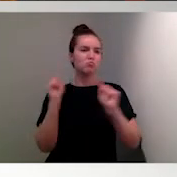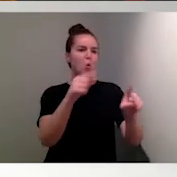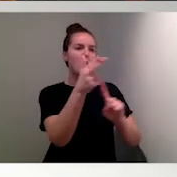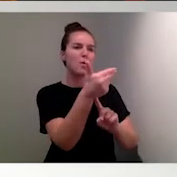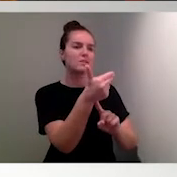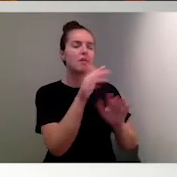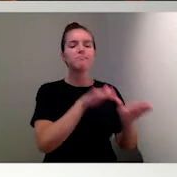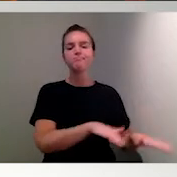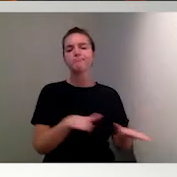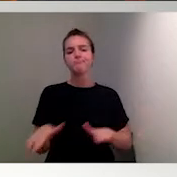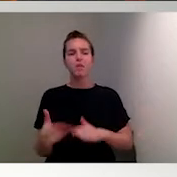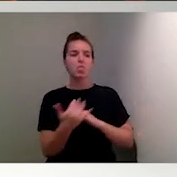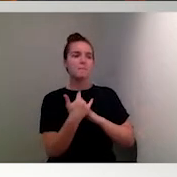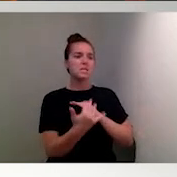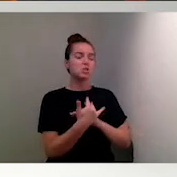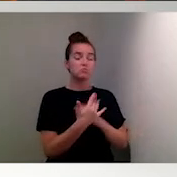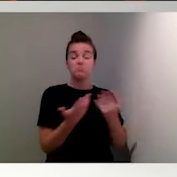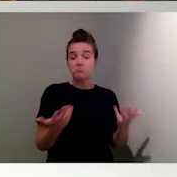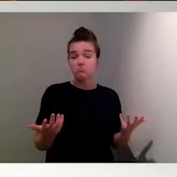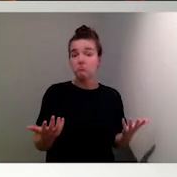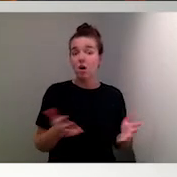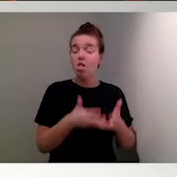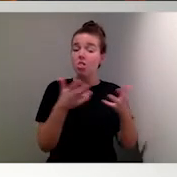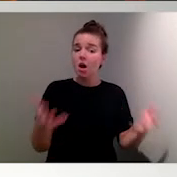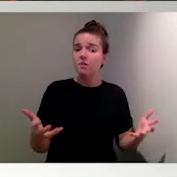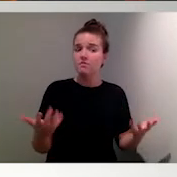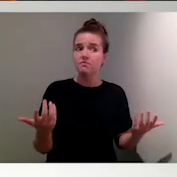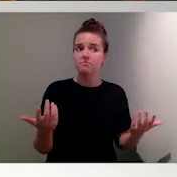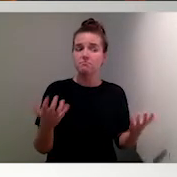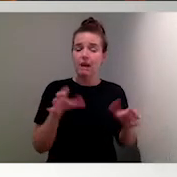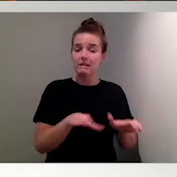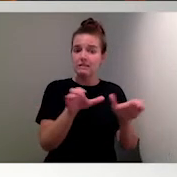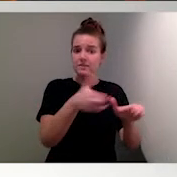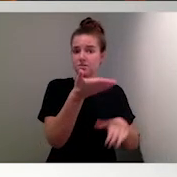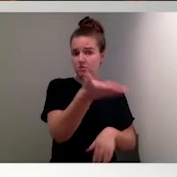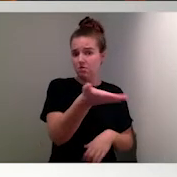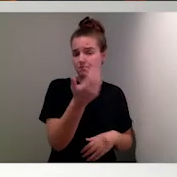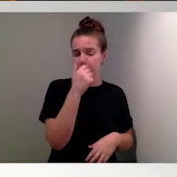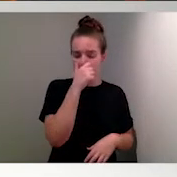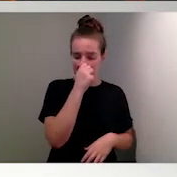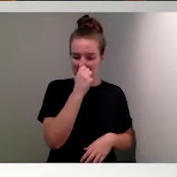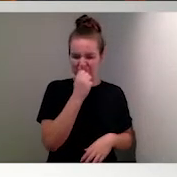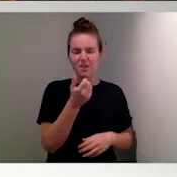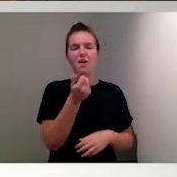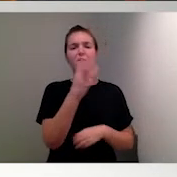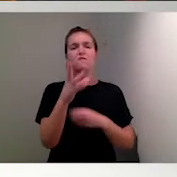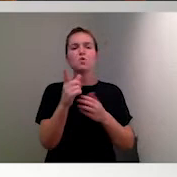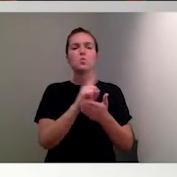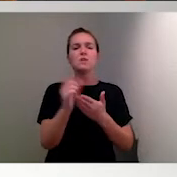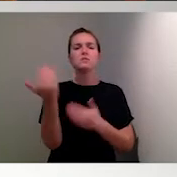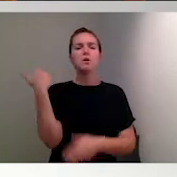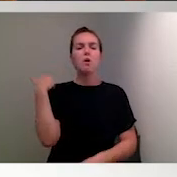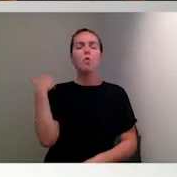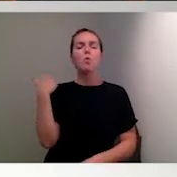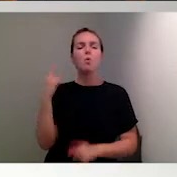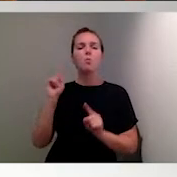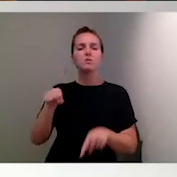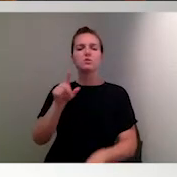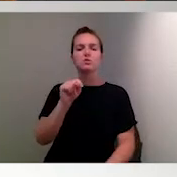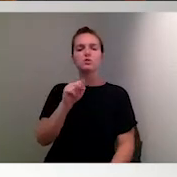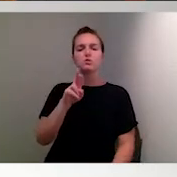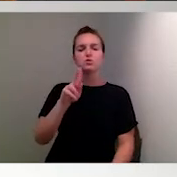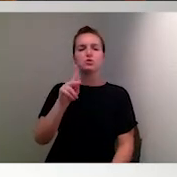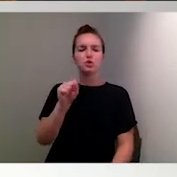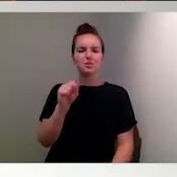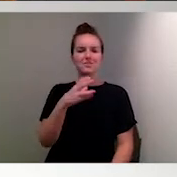Caicos just a few weeks ago, I wanted to go swimming. I wanted to swim with the sea turtles. Now,